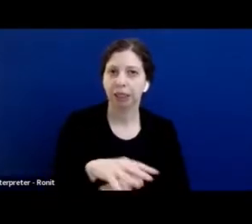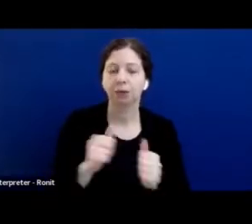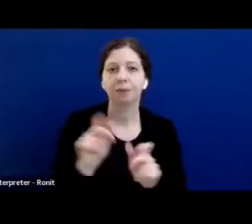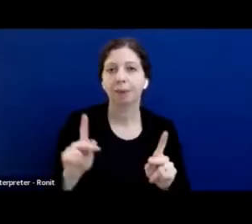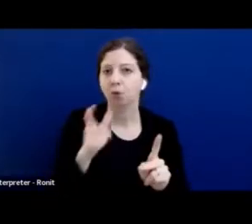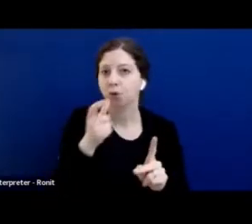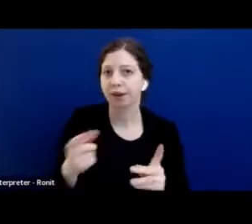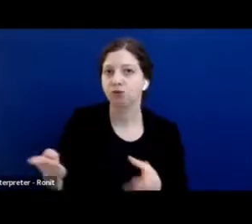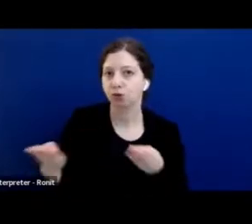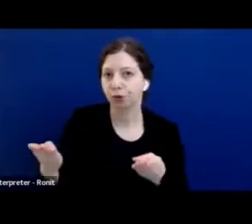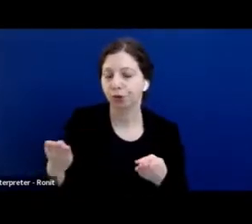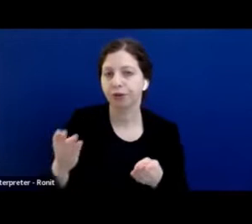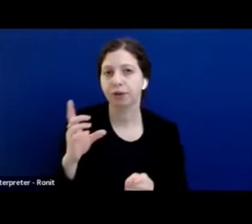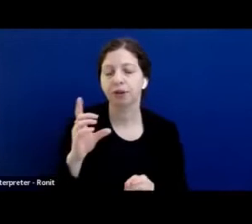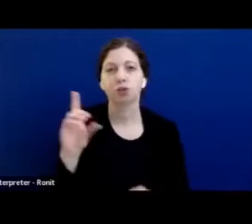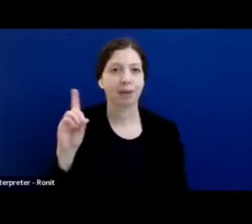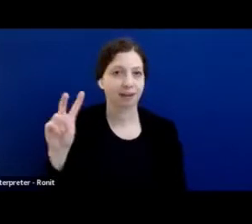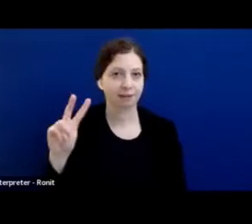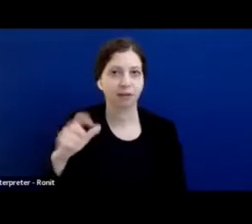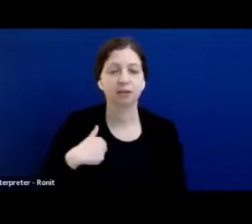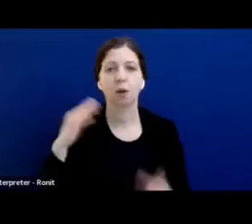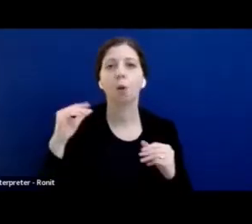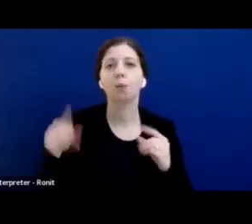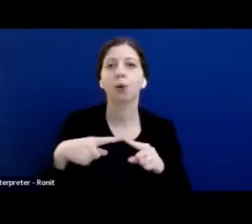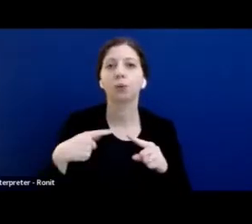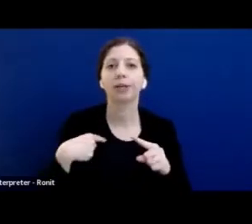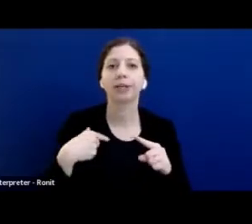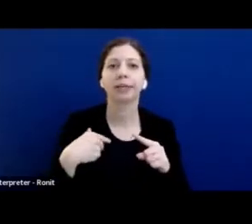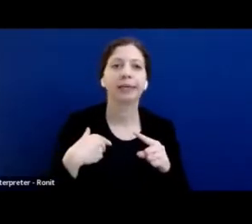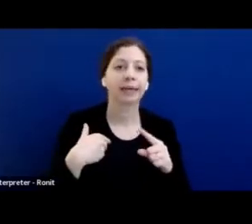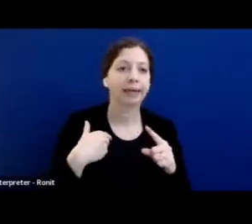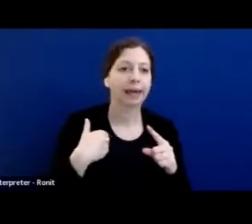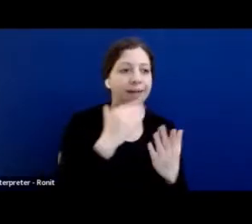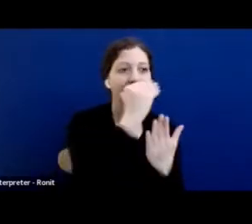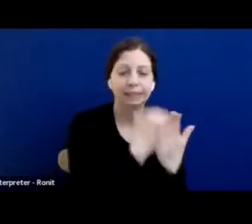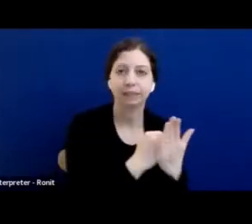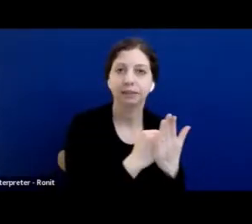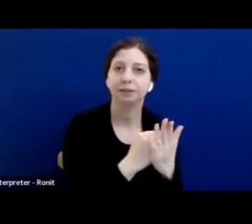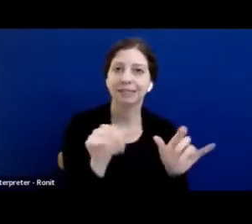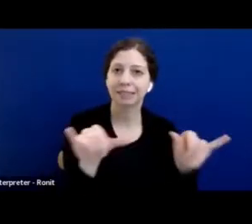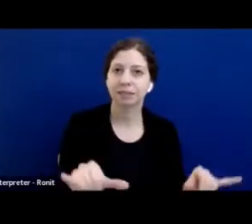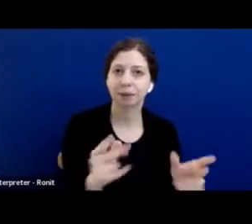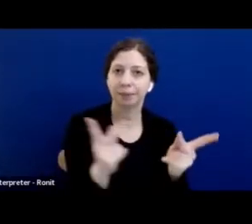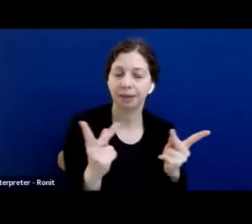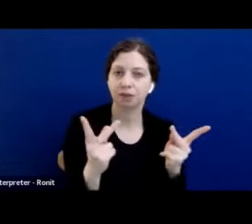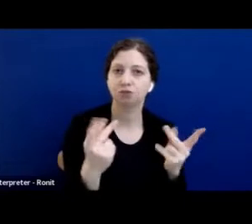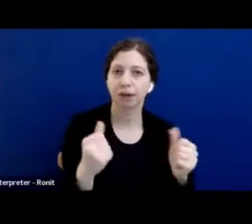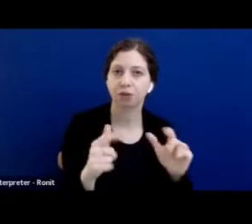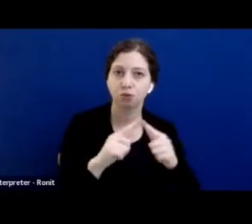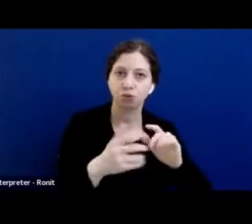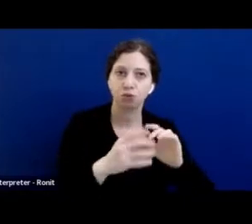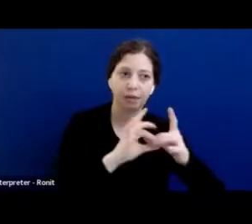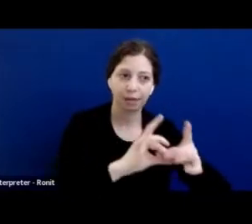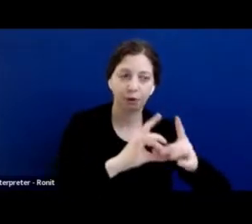serve. In domestic violence, I hope when we put on those lists of systems or places that we're looking to collaborate with to reach